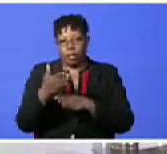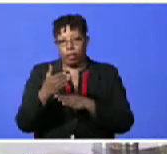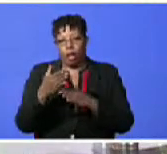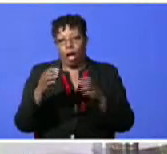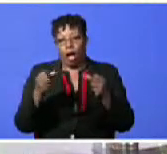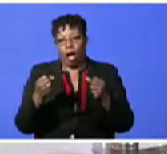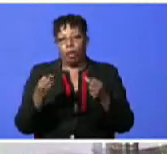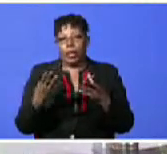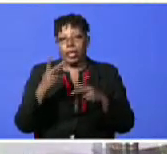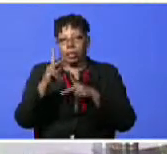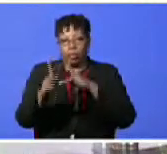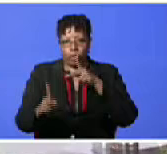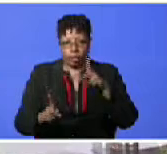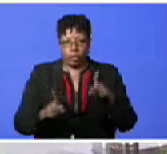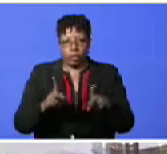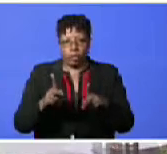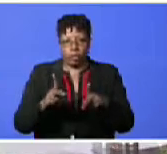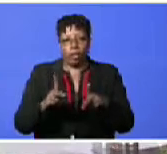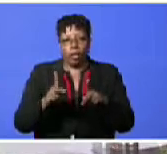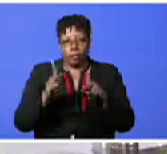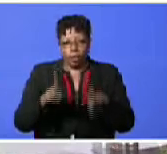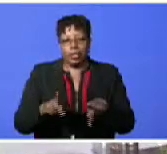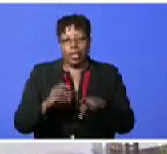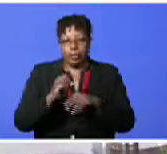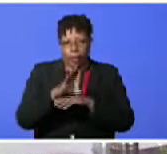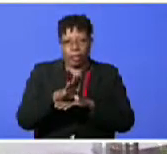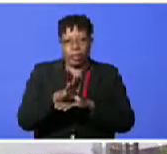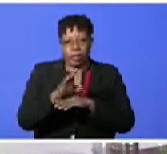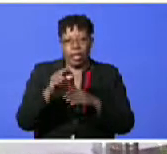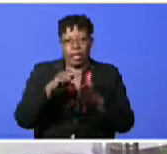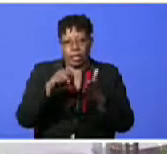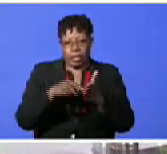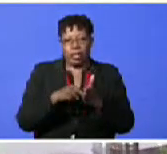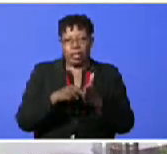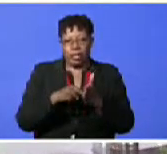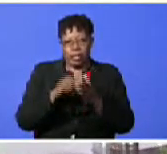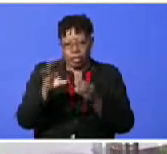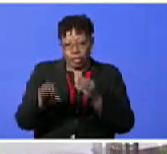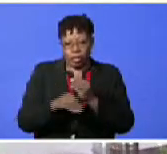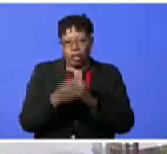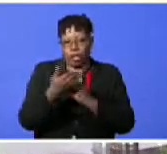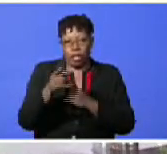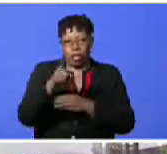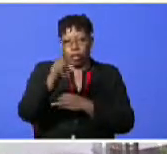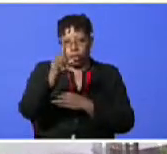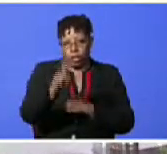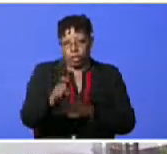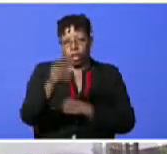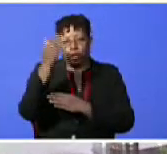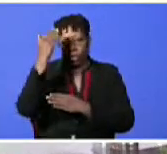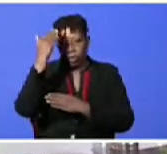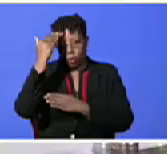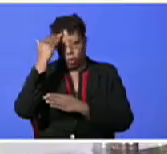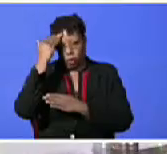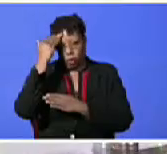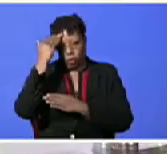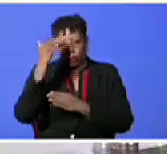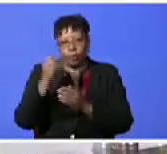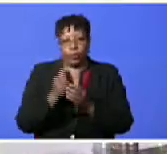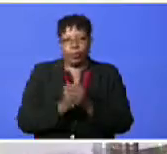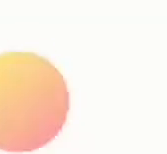many people are impacted. In this week's edition of Things You Should Know, Cleopatra Murphy takes a look at sickle cell